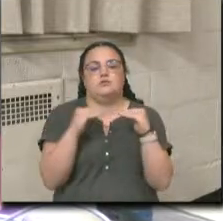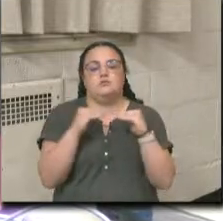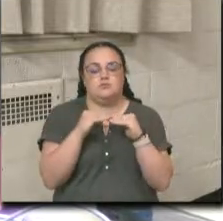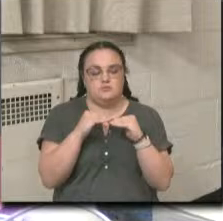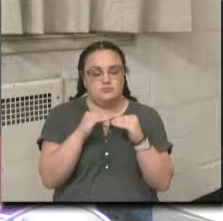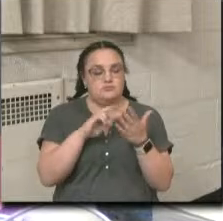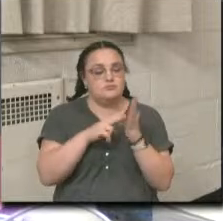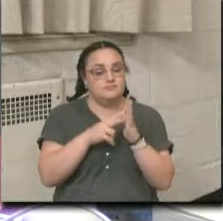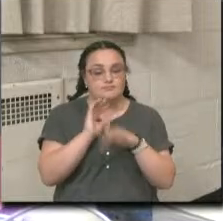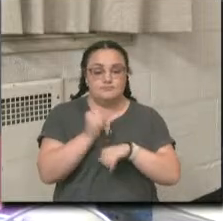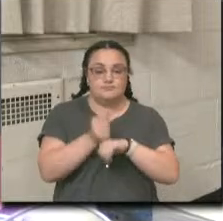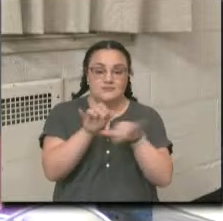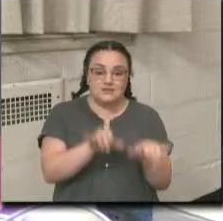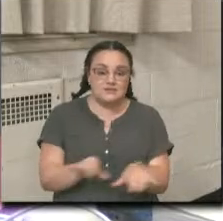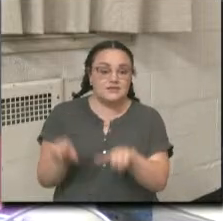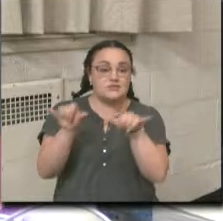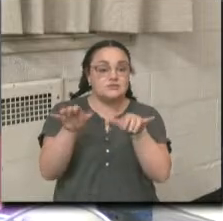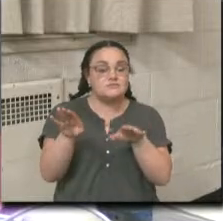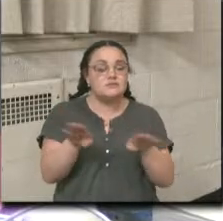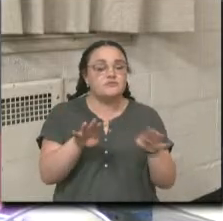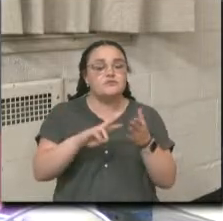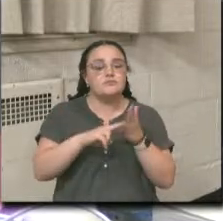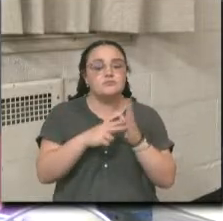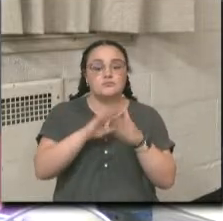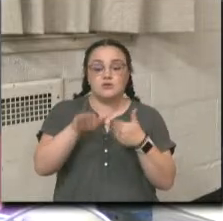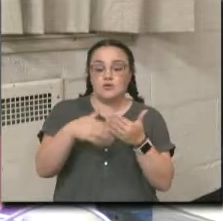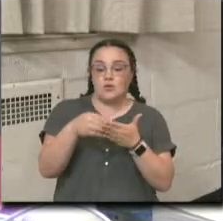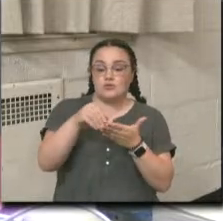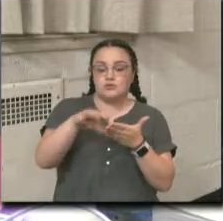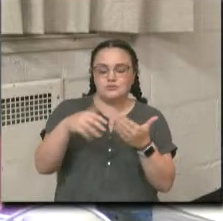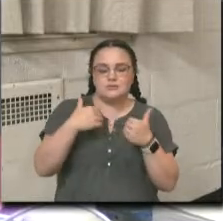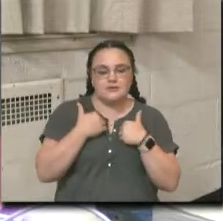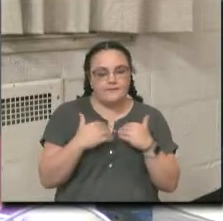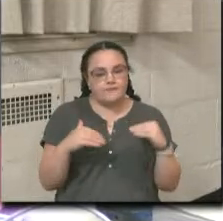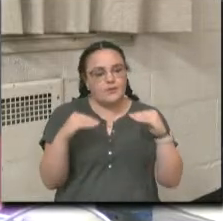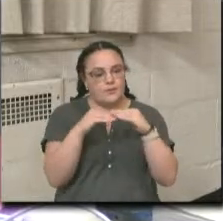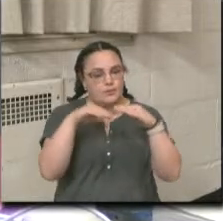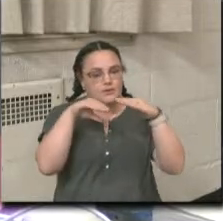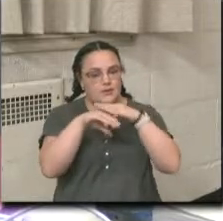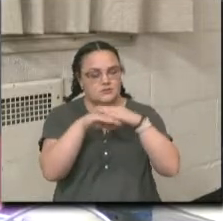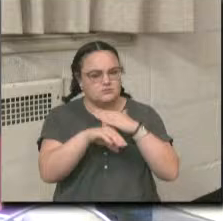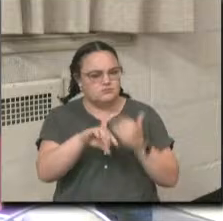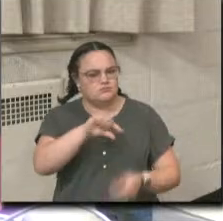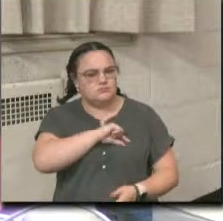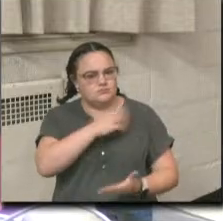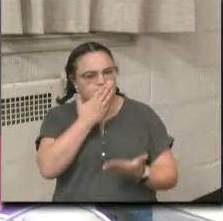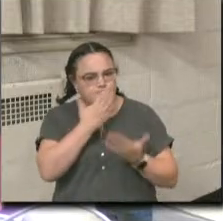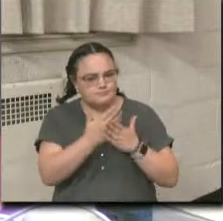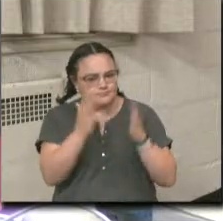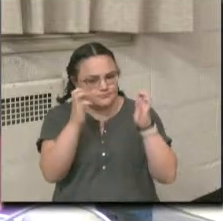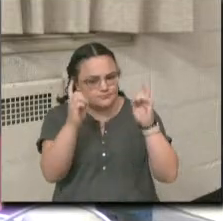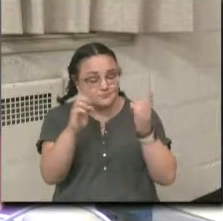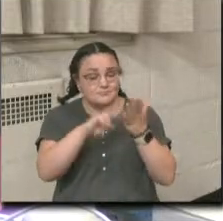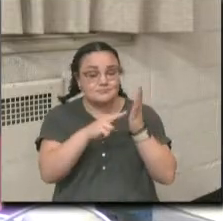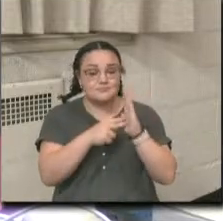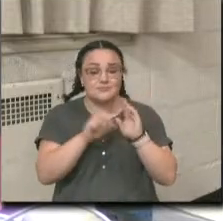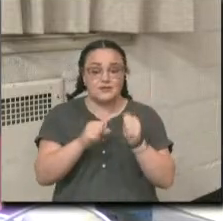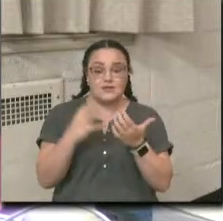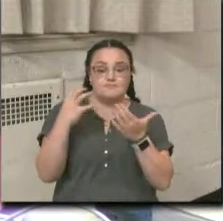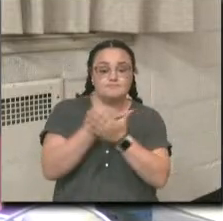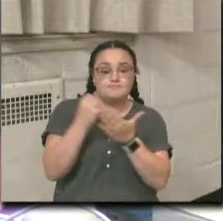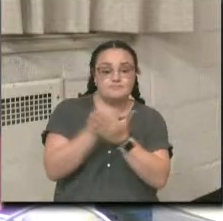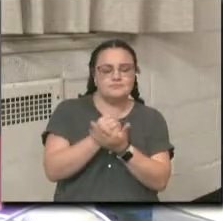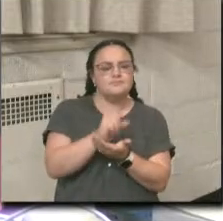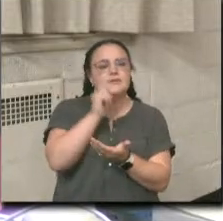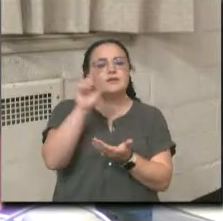to establish standards of behavior that affirm the rights of all students to have equitable access to a quality education that empowers them to receive a student-centered